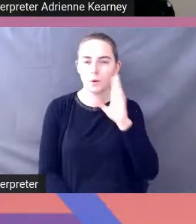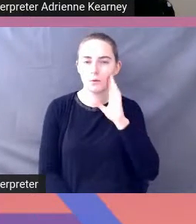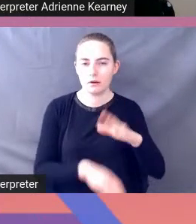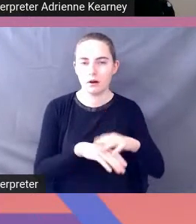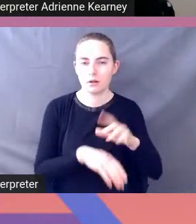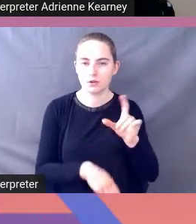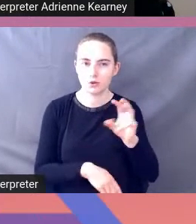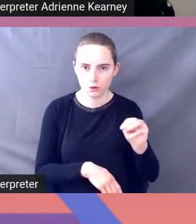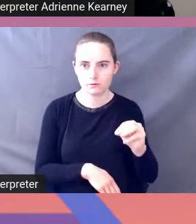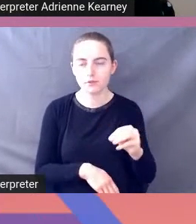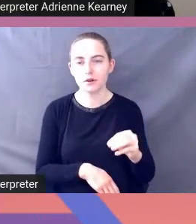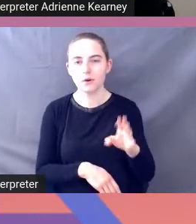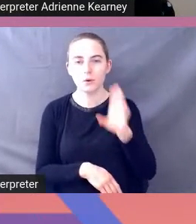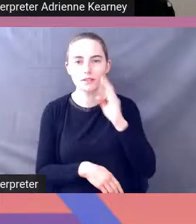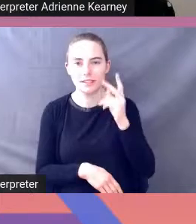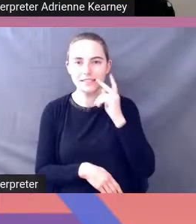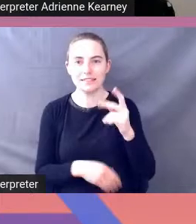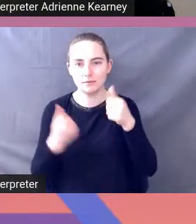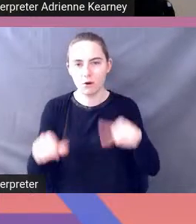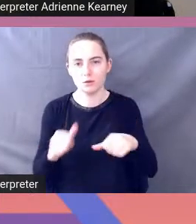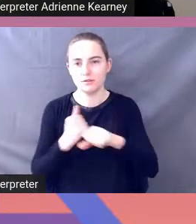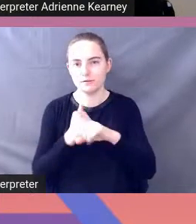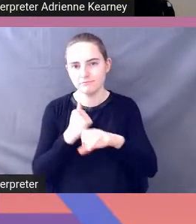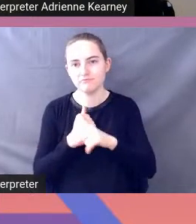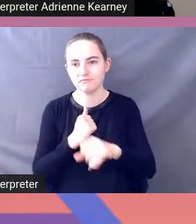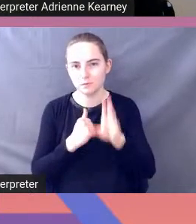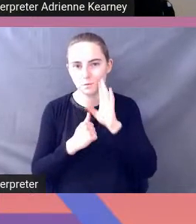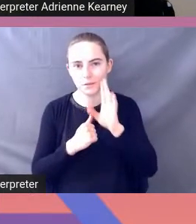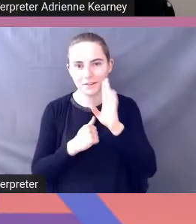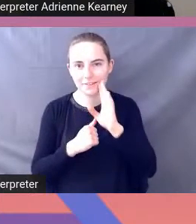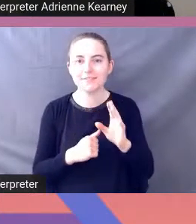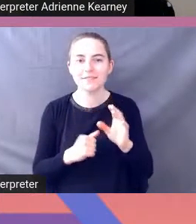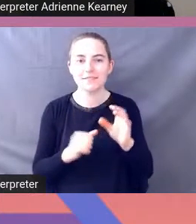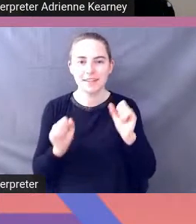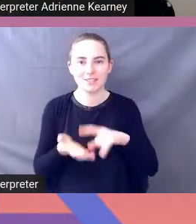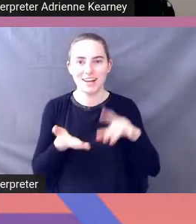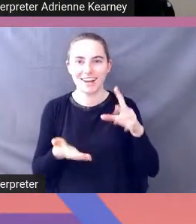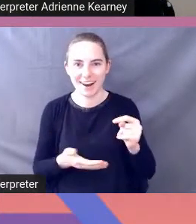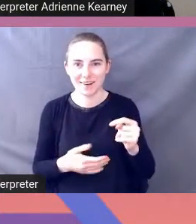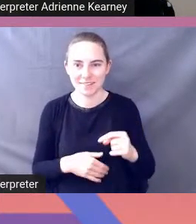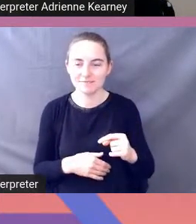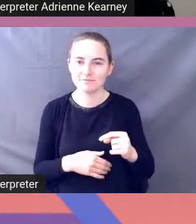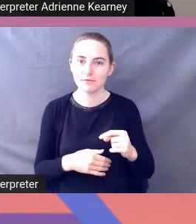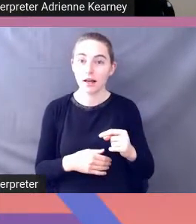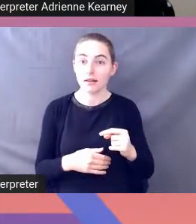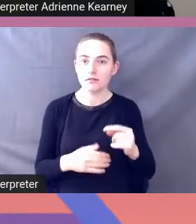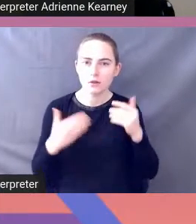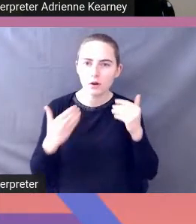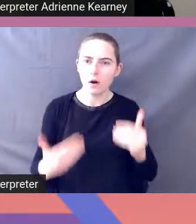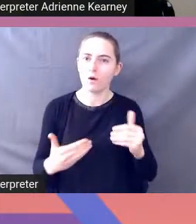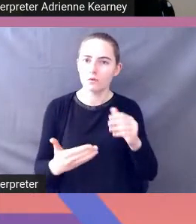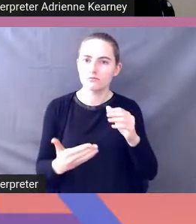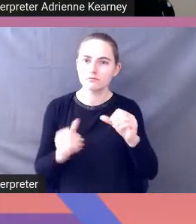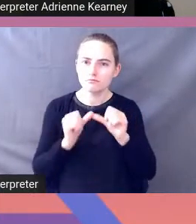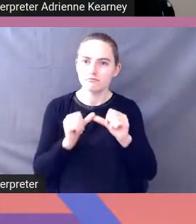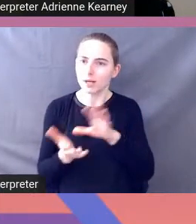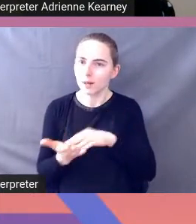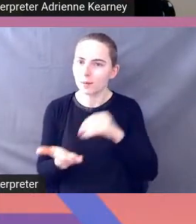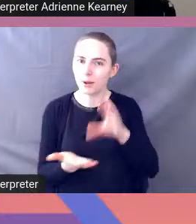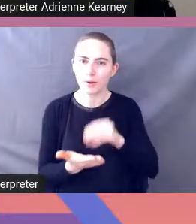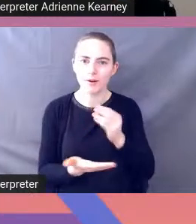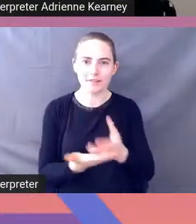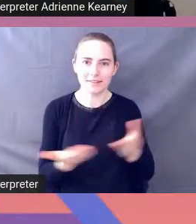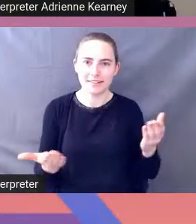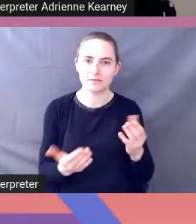promote. You can check that out. Thank you very much. And go learn something, people. Go learn something. That's my advice. And love